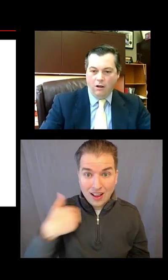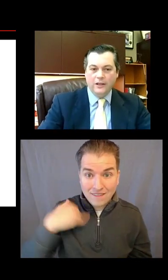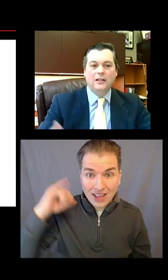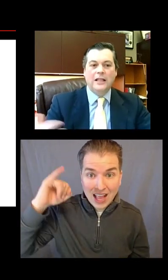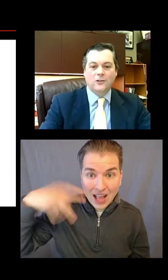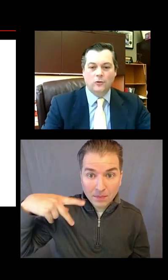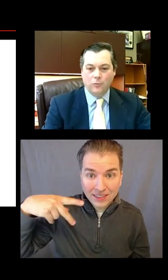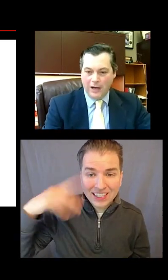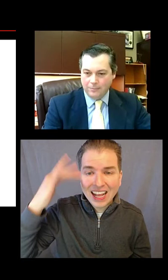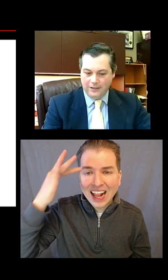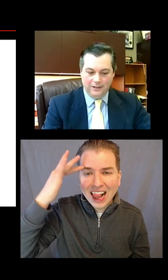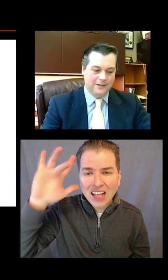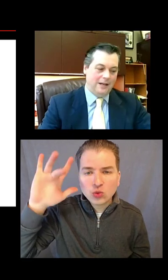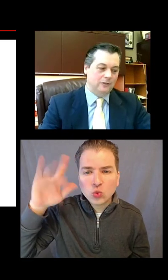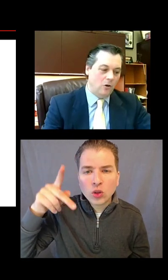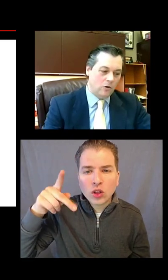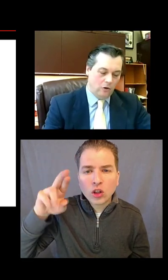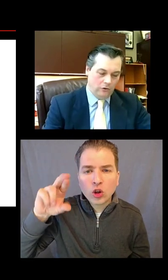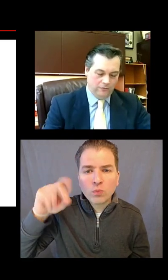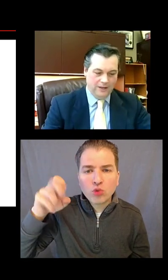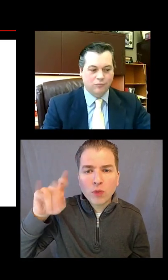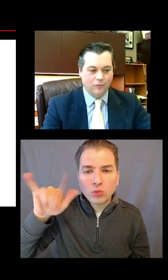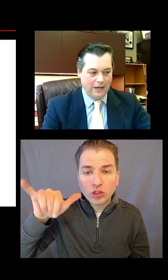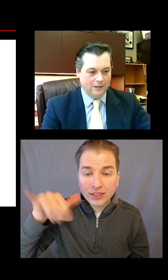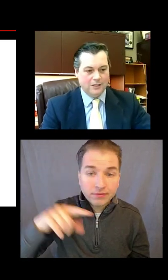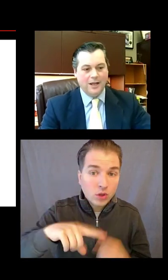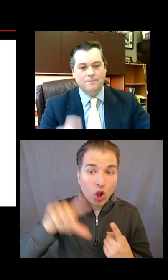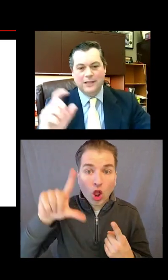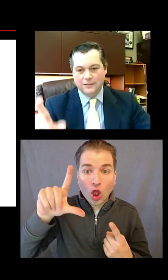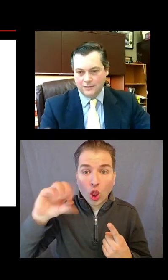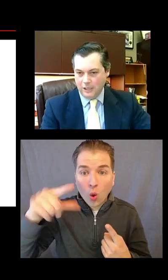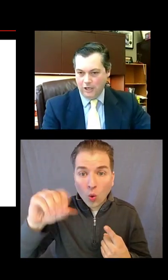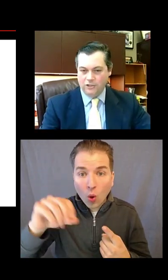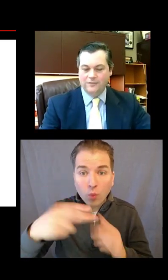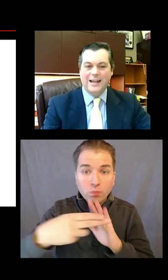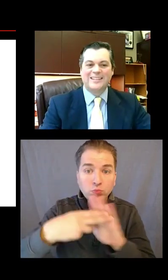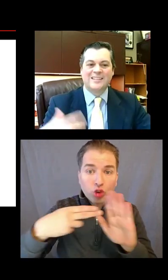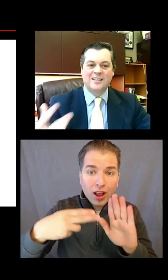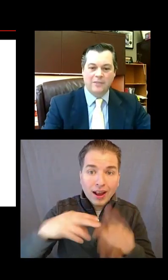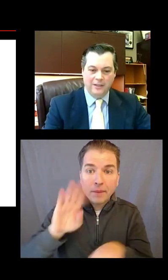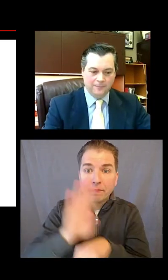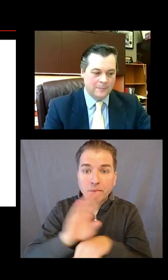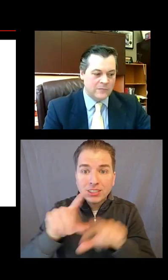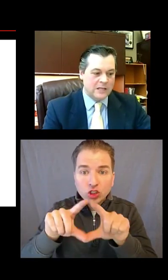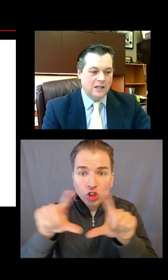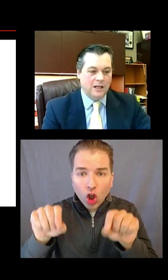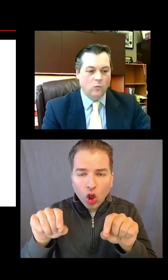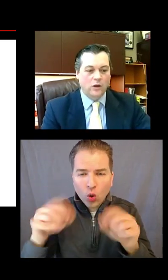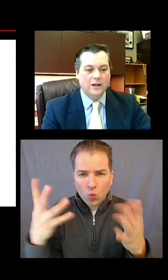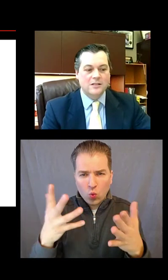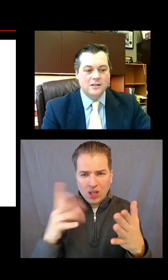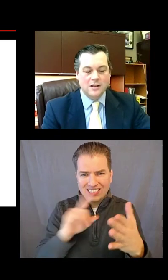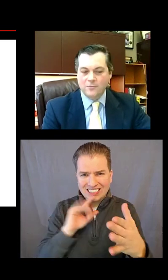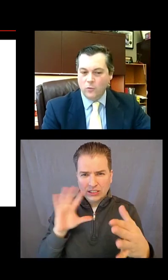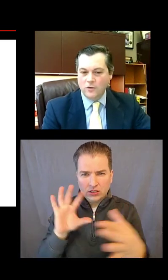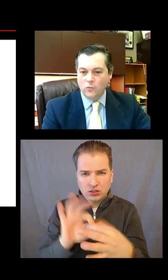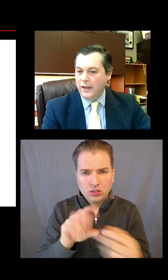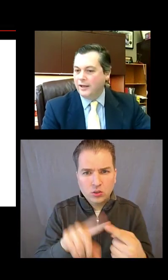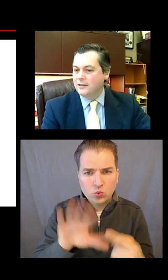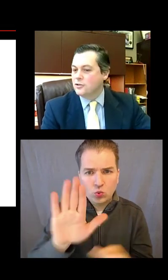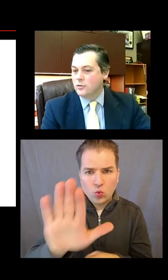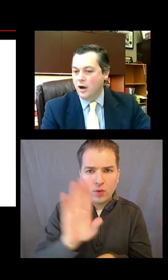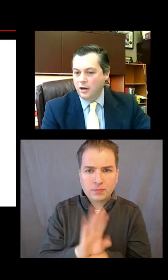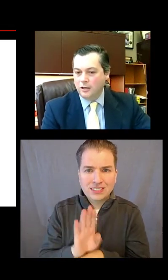what we'll call intellectual property. You've got a logo, you've got a brand, you've got a business card, you've got something. What is the number